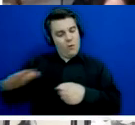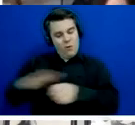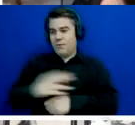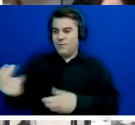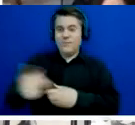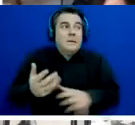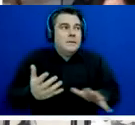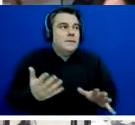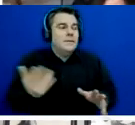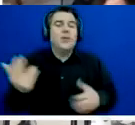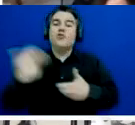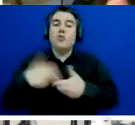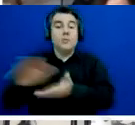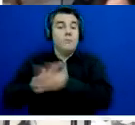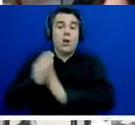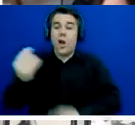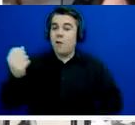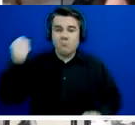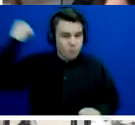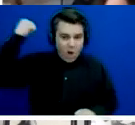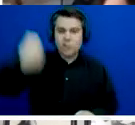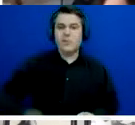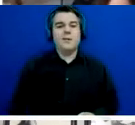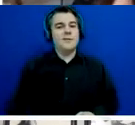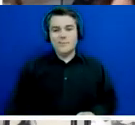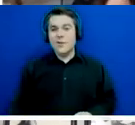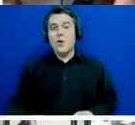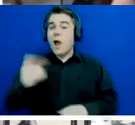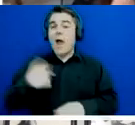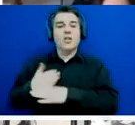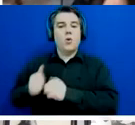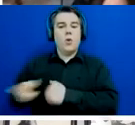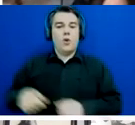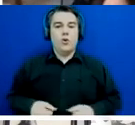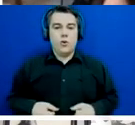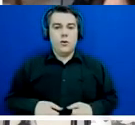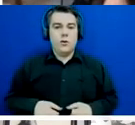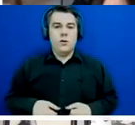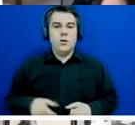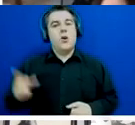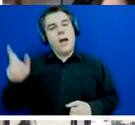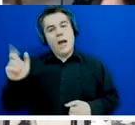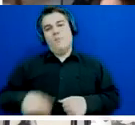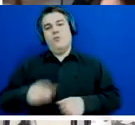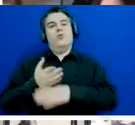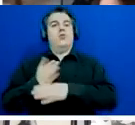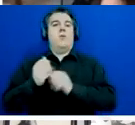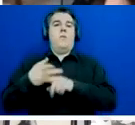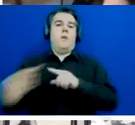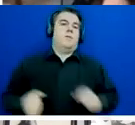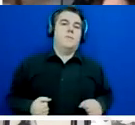situation. And she's become a rock star because I shared with her. So I think that you have to share Plexus